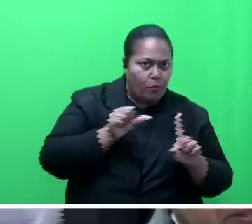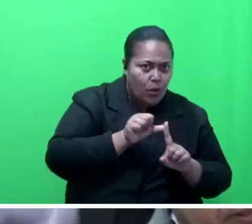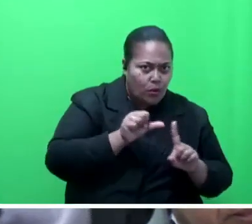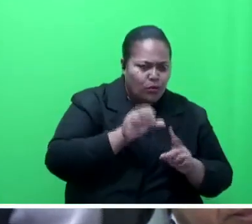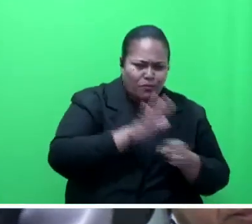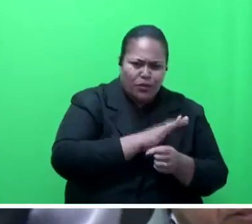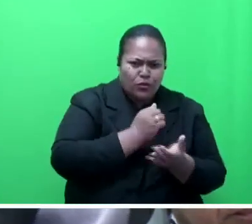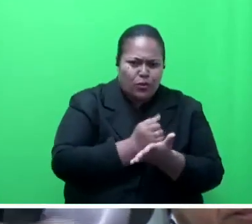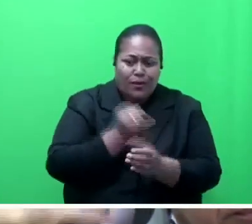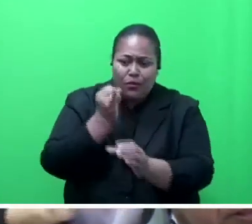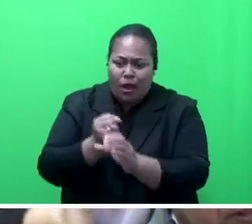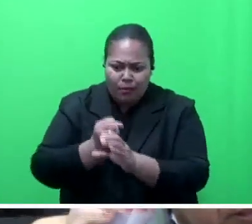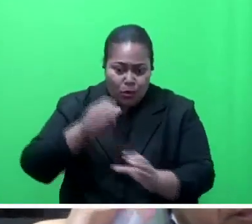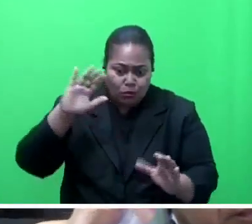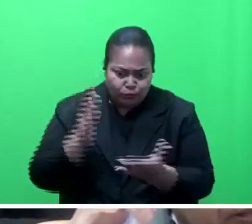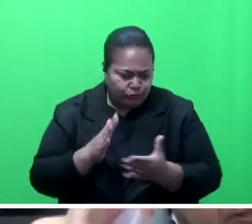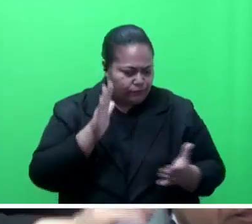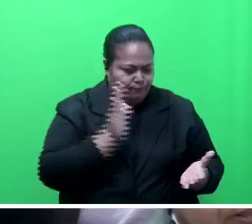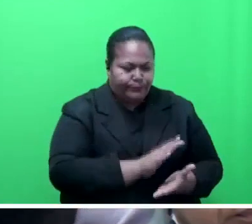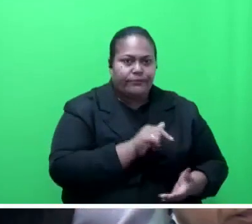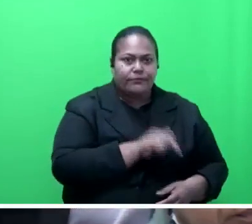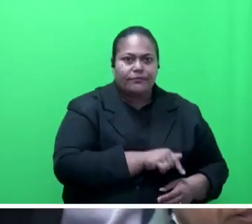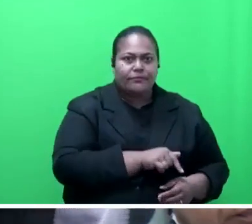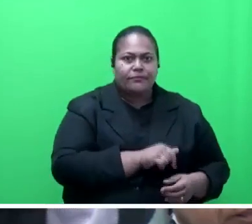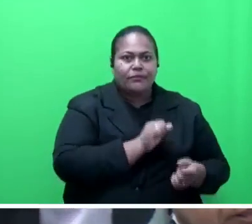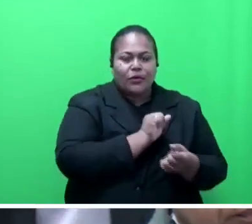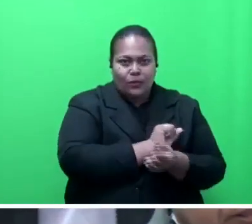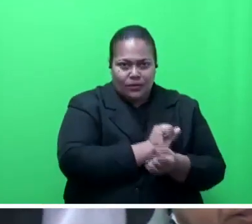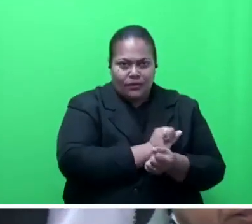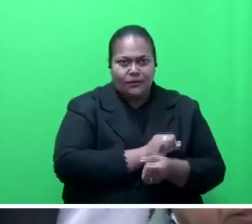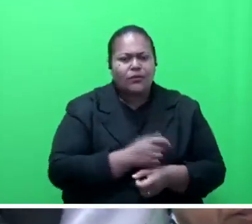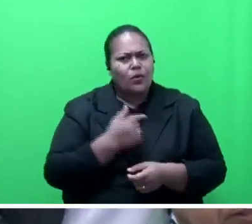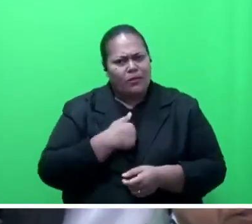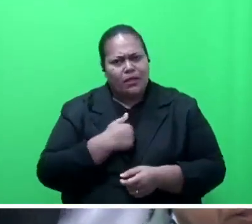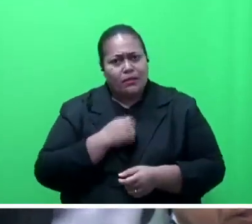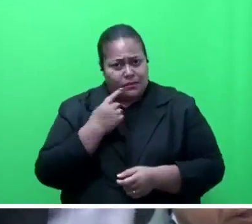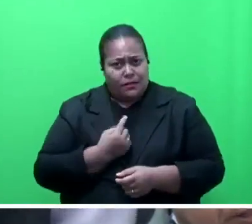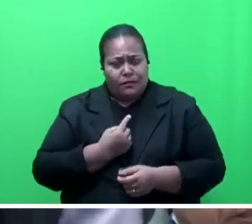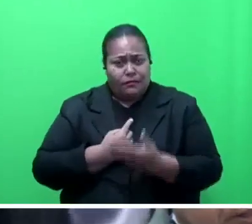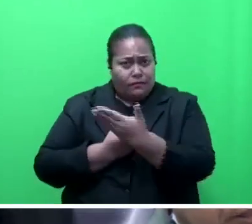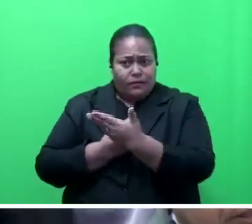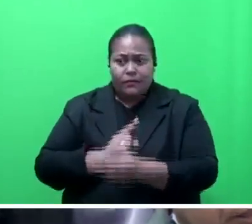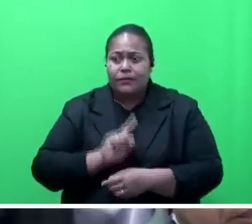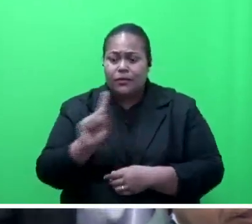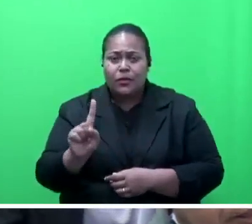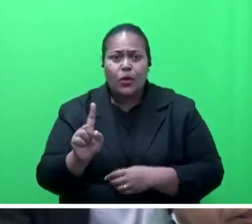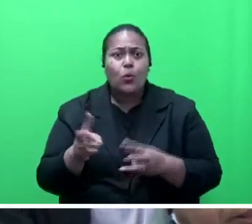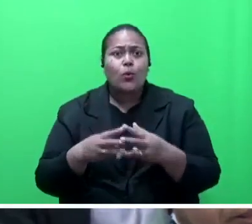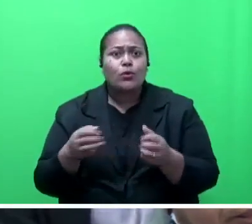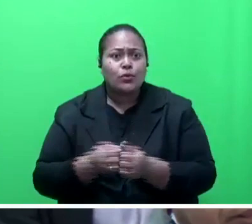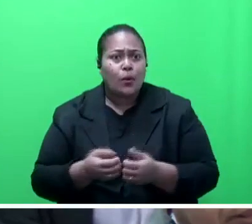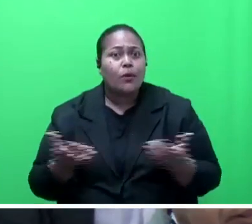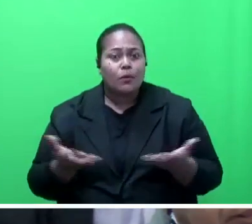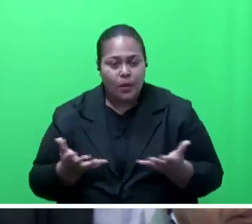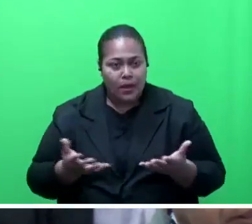drops in Fiji. Personally, sir, I've been to workshops being held at the National Stadium where they